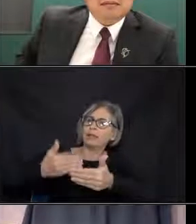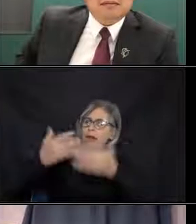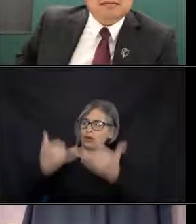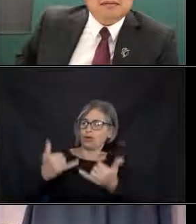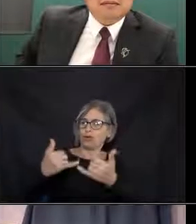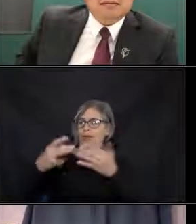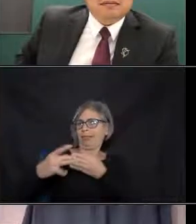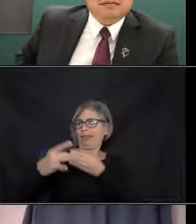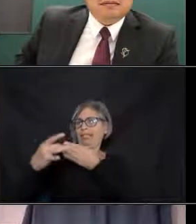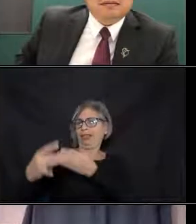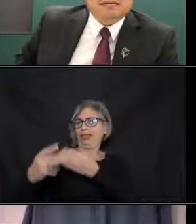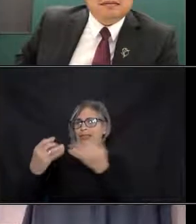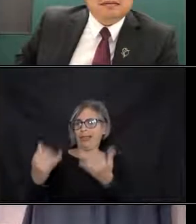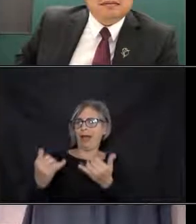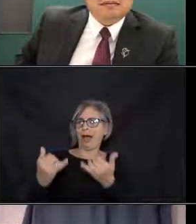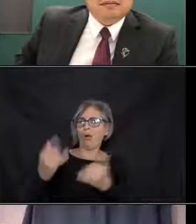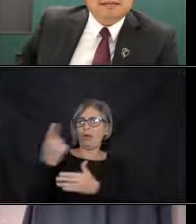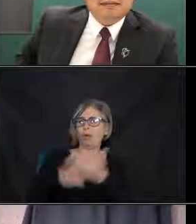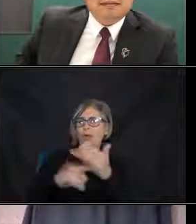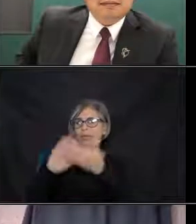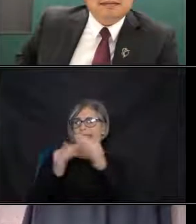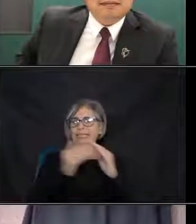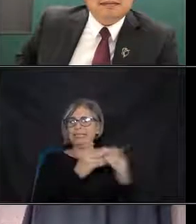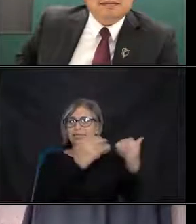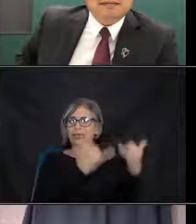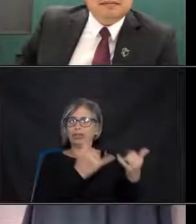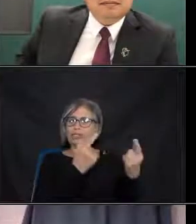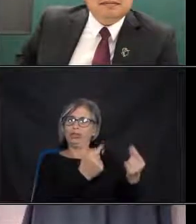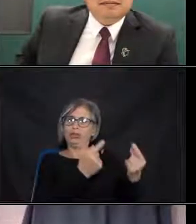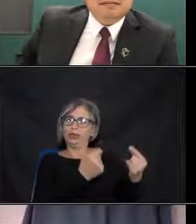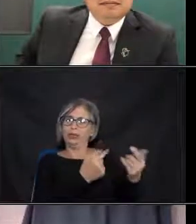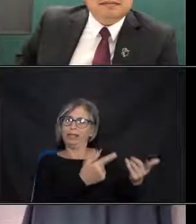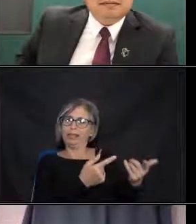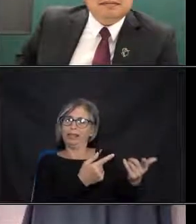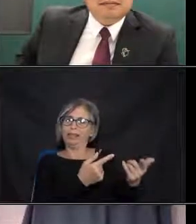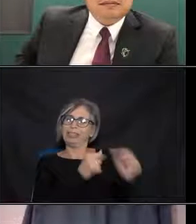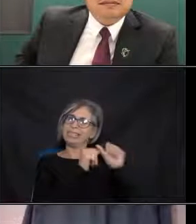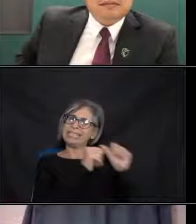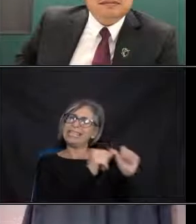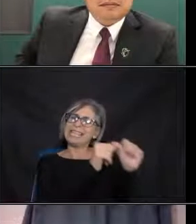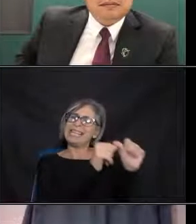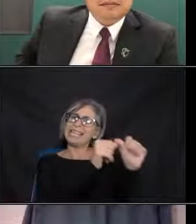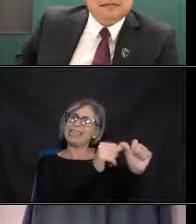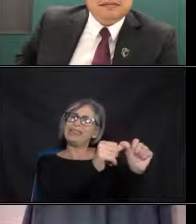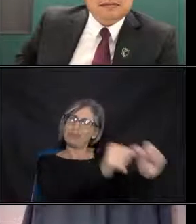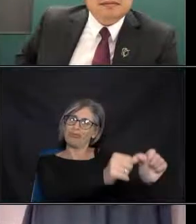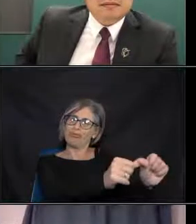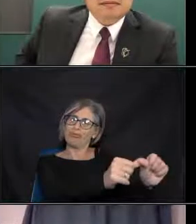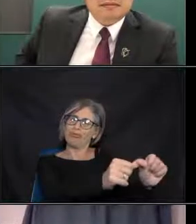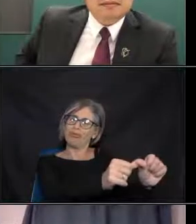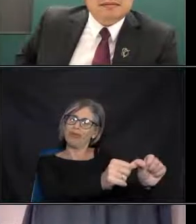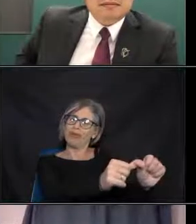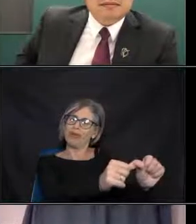leaders and what the city is currently doing and keep that moving forward? And that's